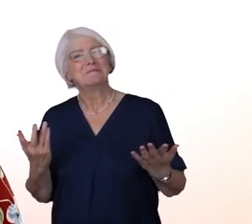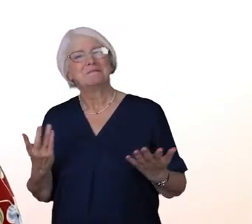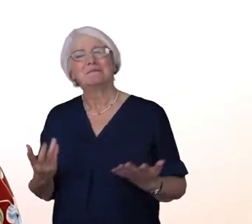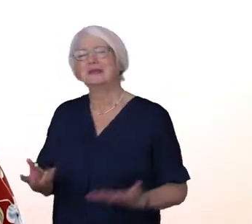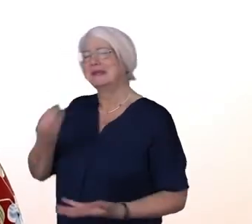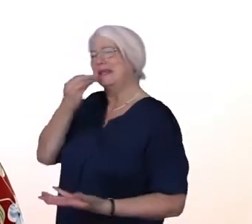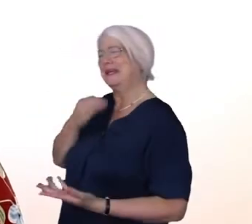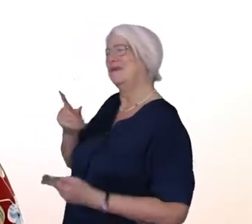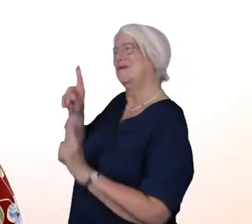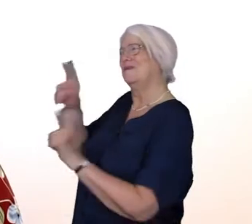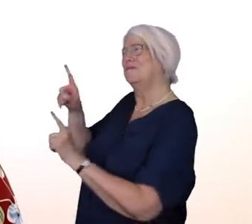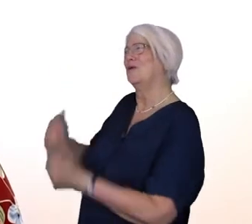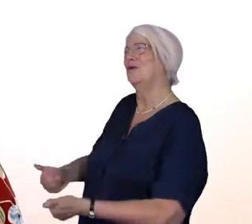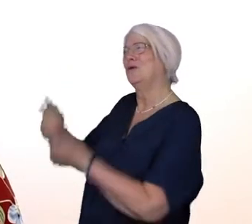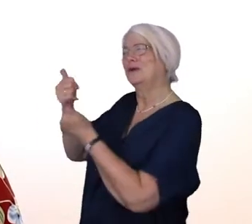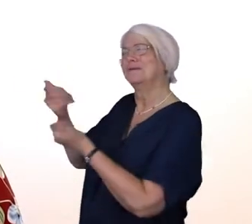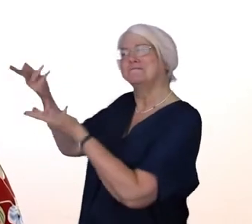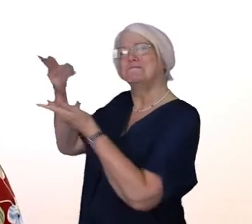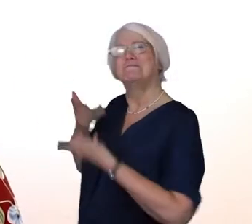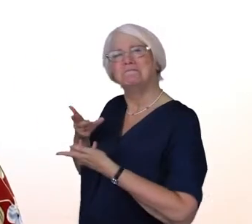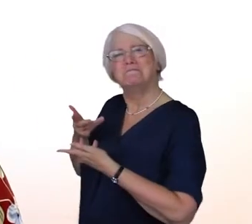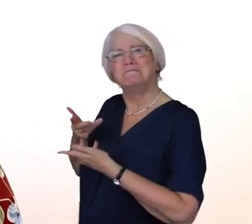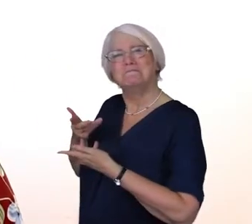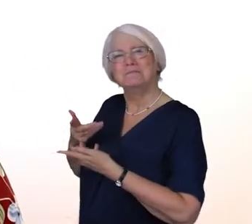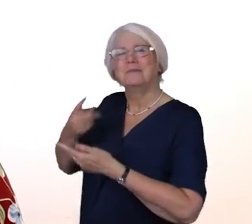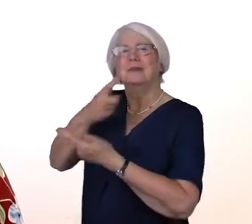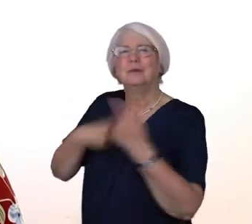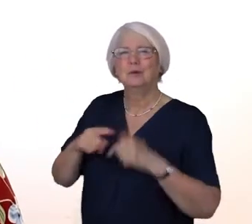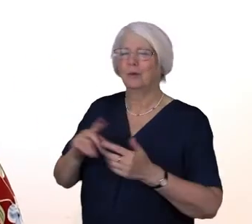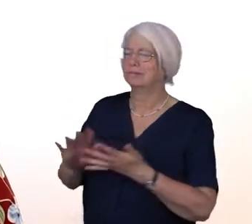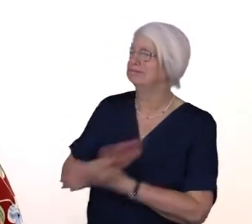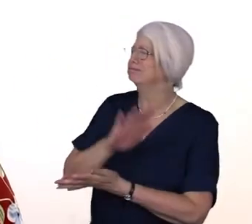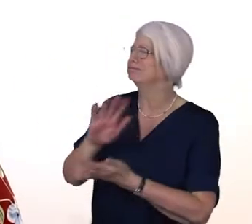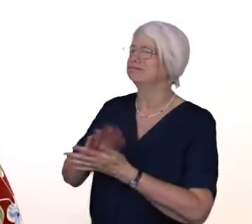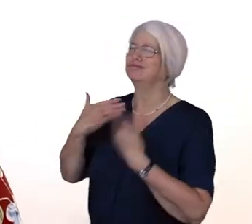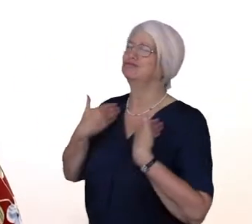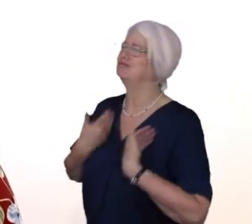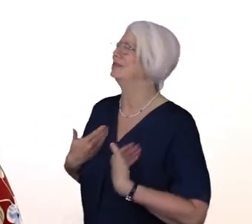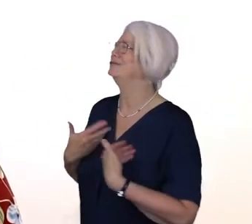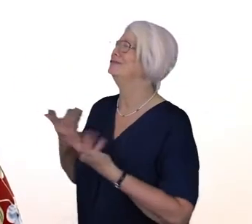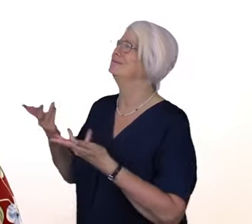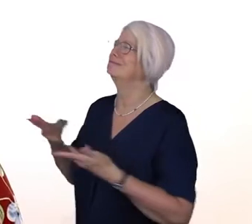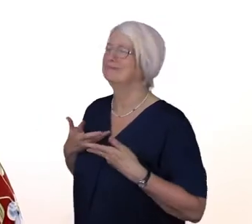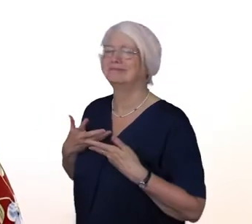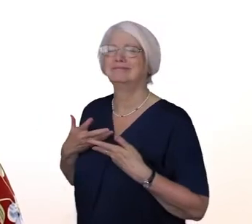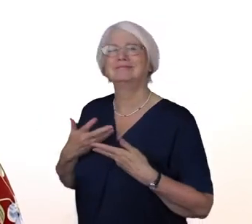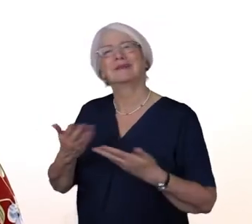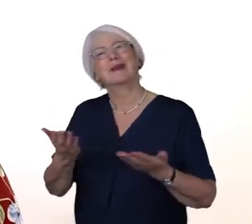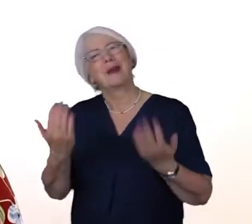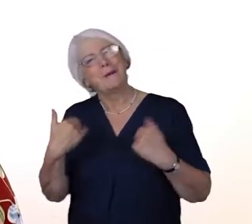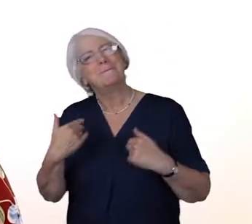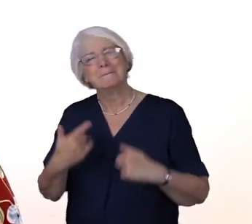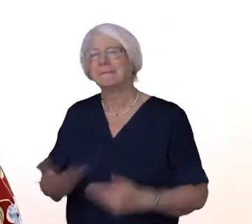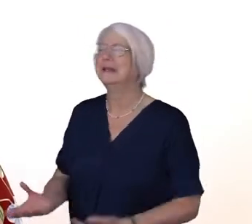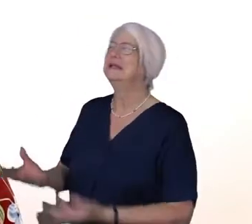me and eat what is good, and you will delight in the richest of fare. Give ear